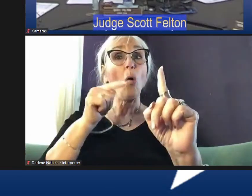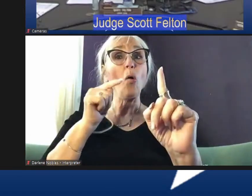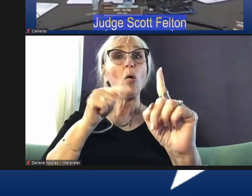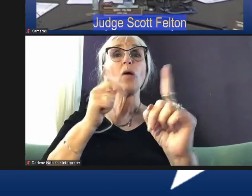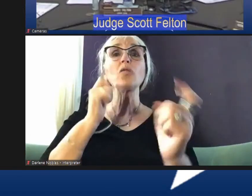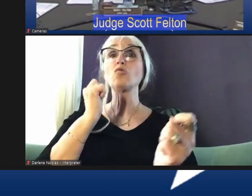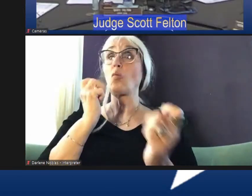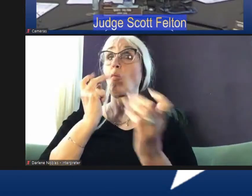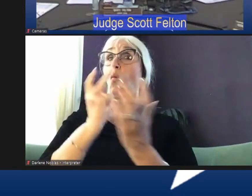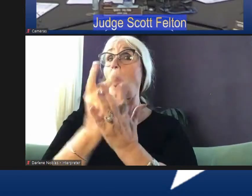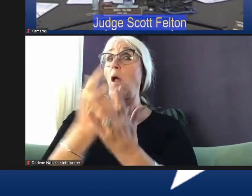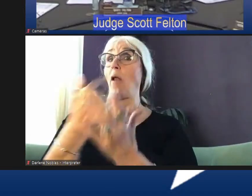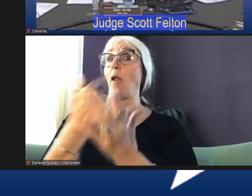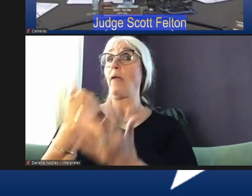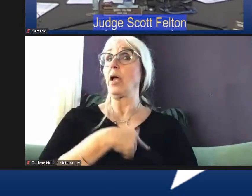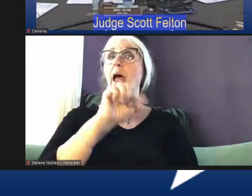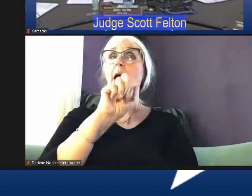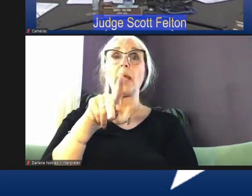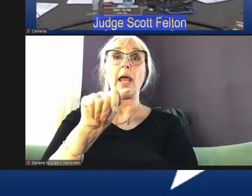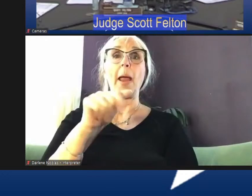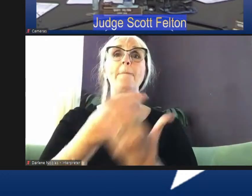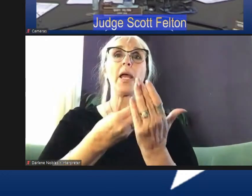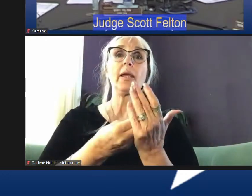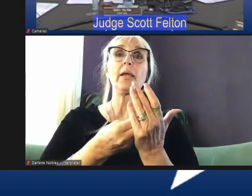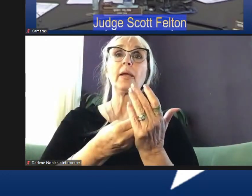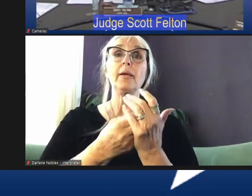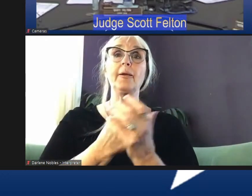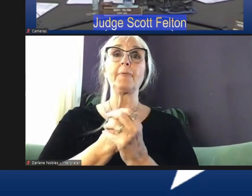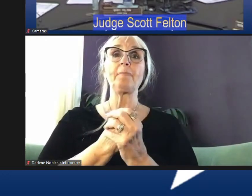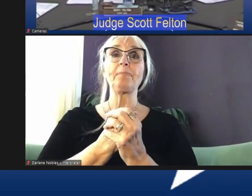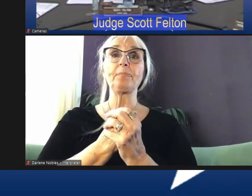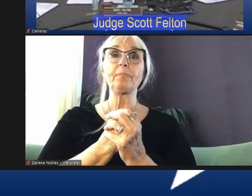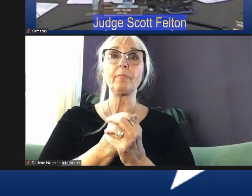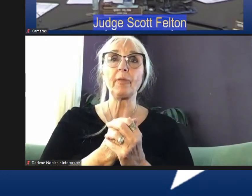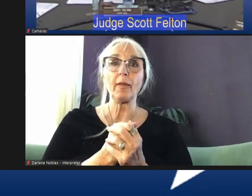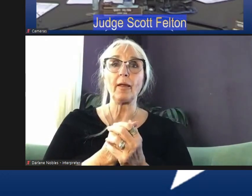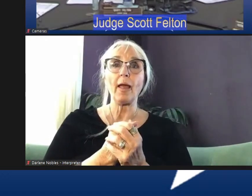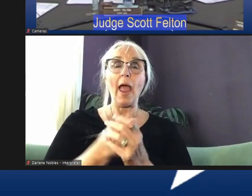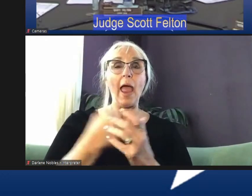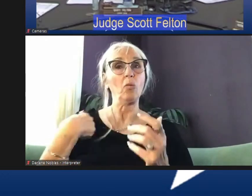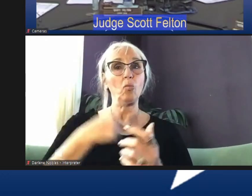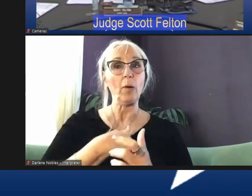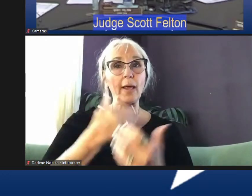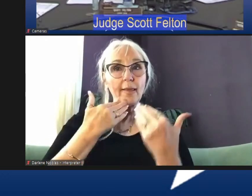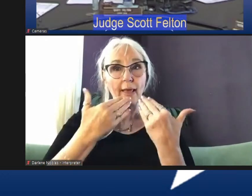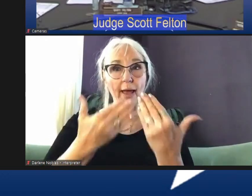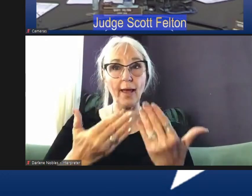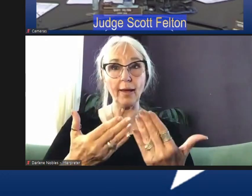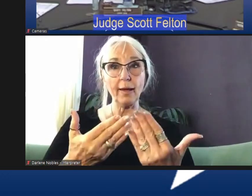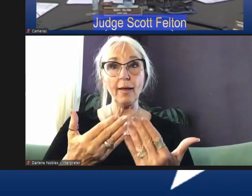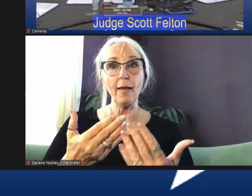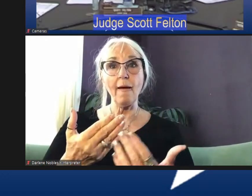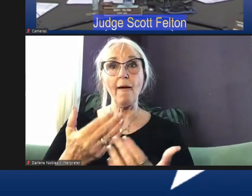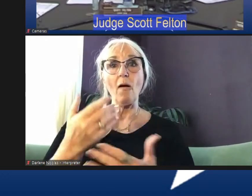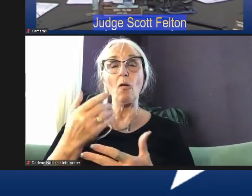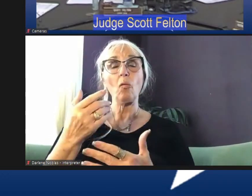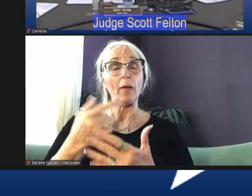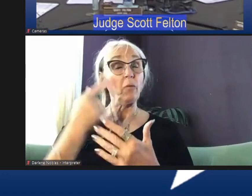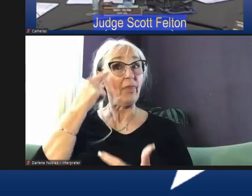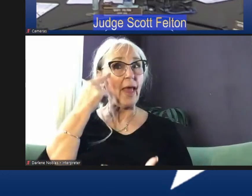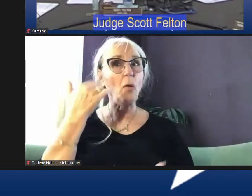money, and in fact, we think from what we know now that adding